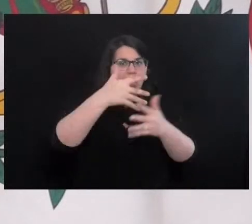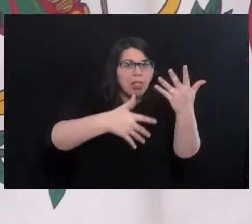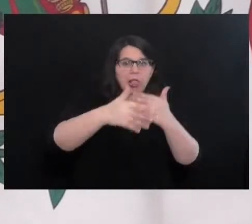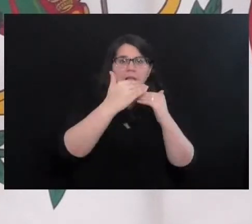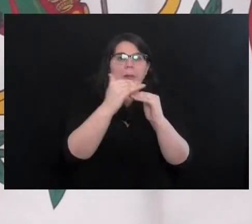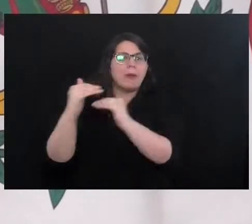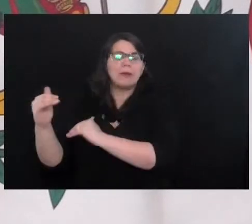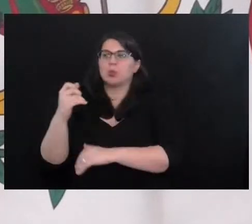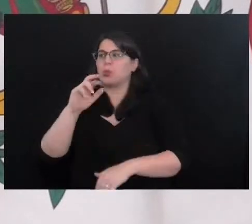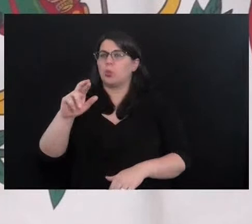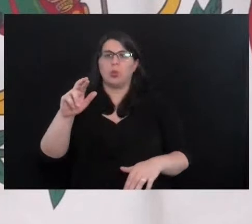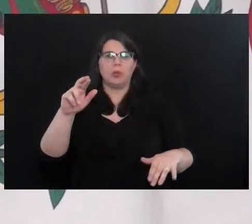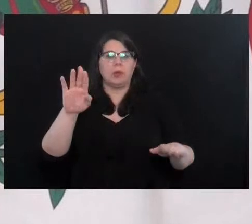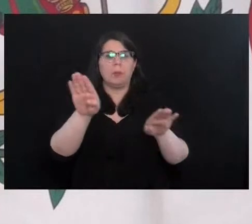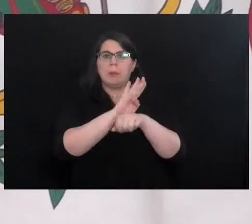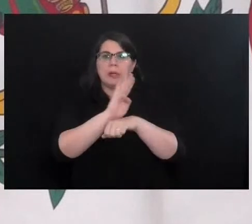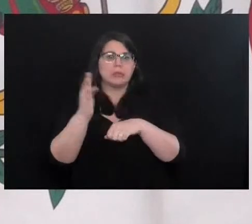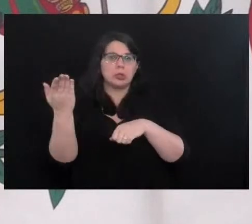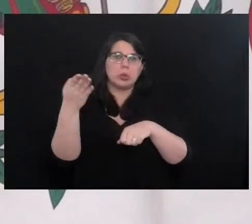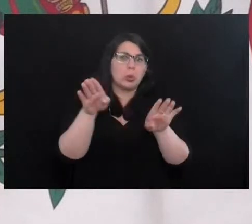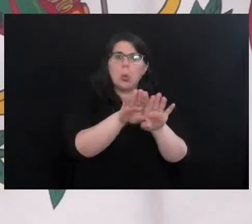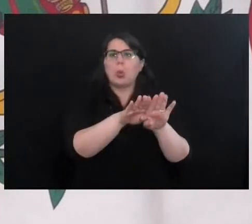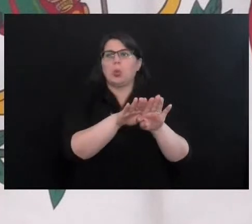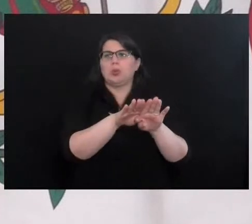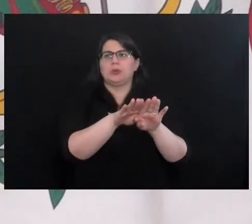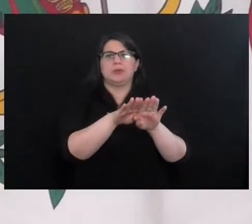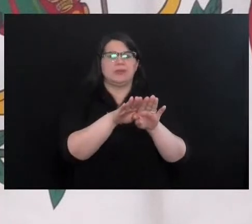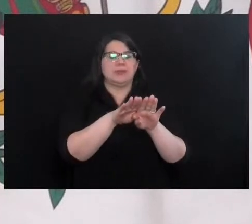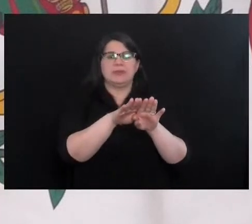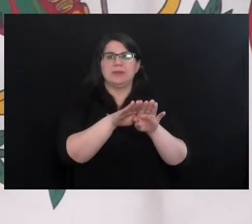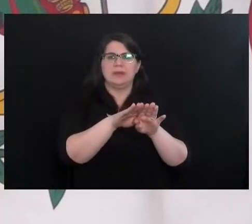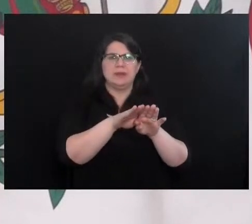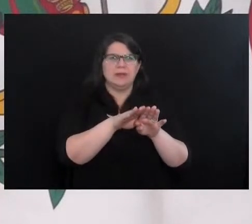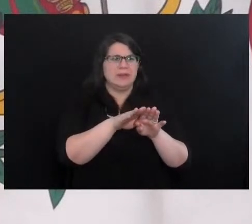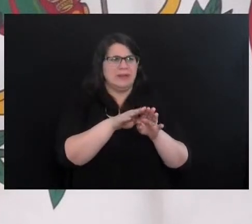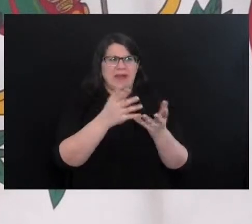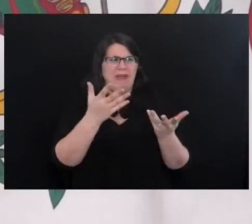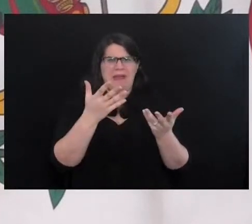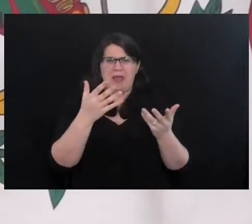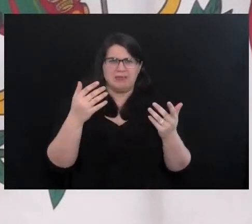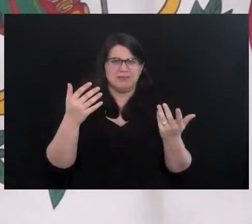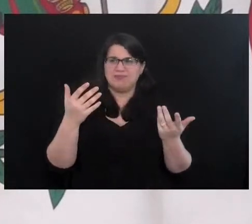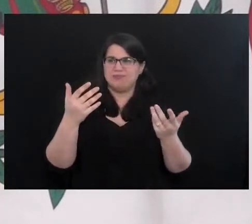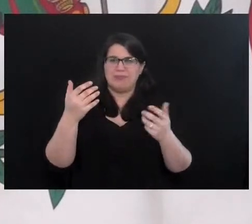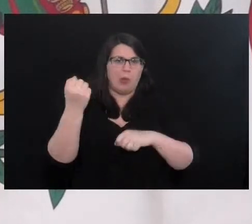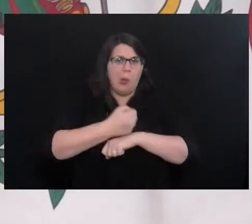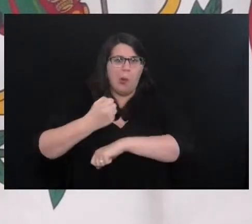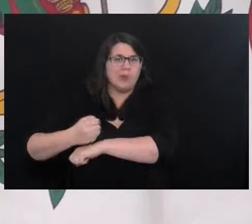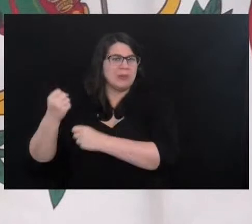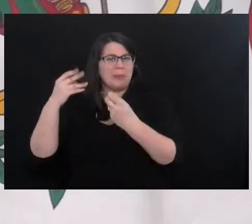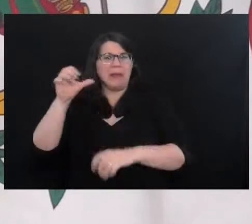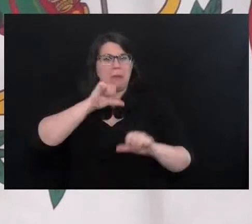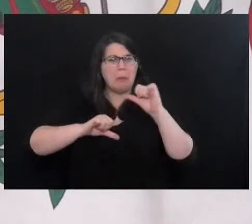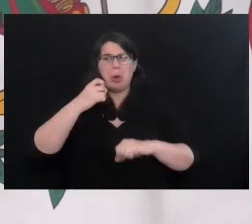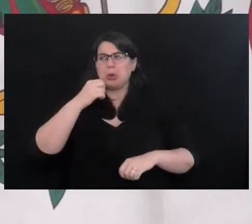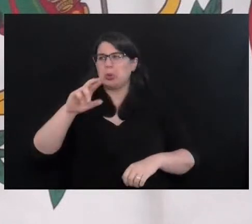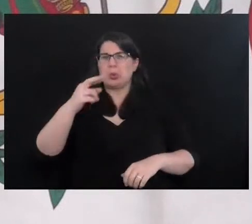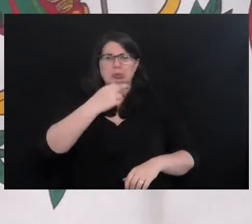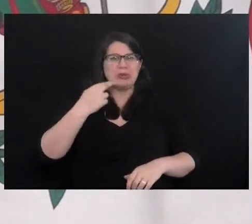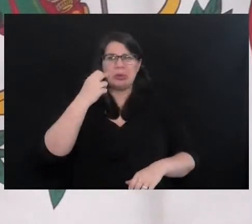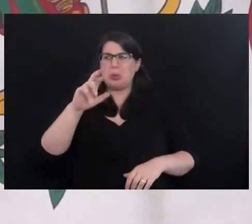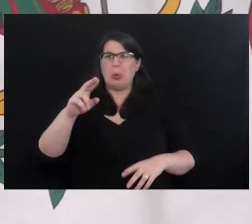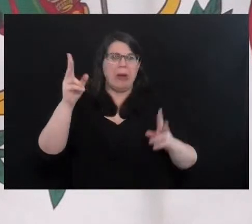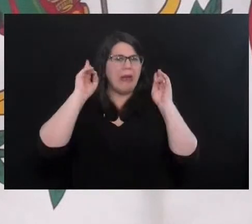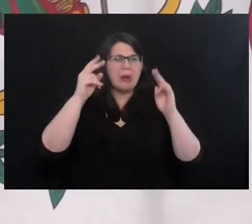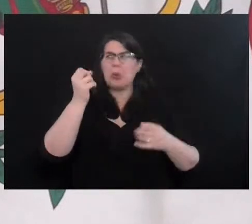down and doing what we did to our bars and our restaurants and all those folks, you know, our hair